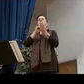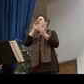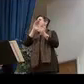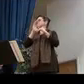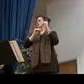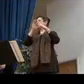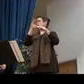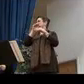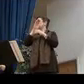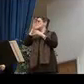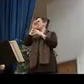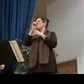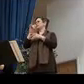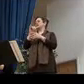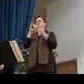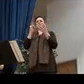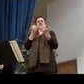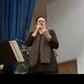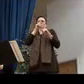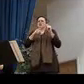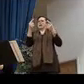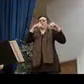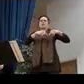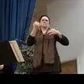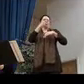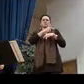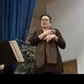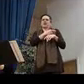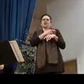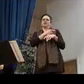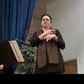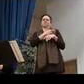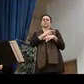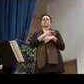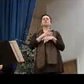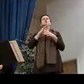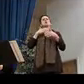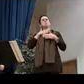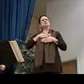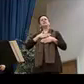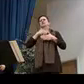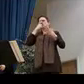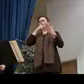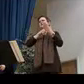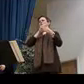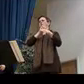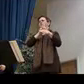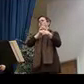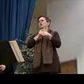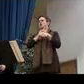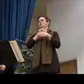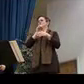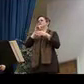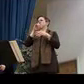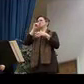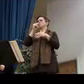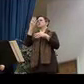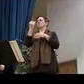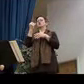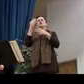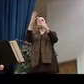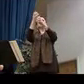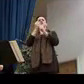be here today, let's please recognize Dr. Newton, the 2014 recipient of the Dean's Award for Teaching